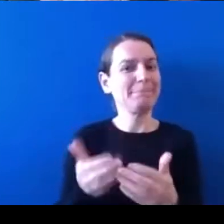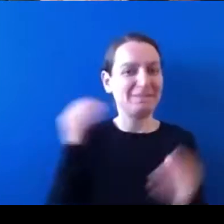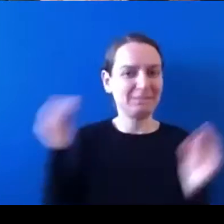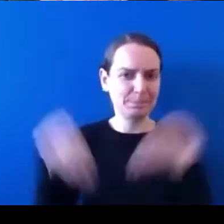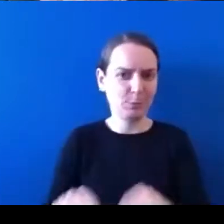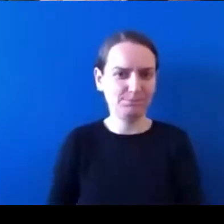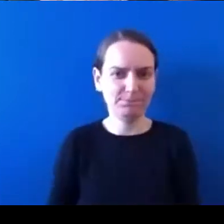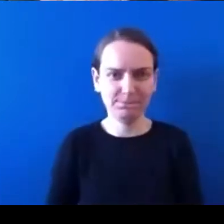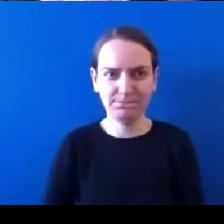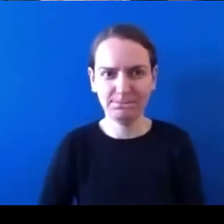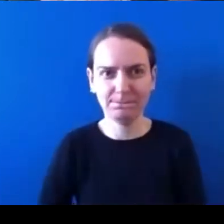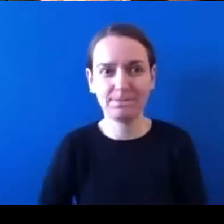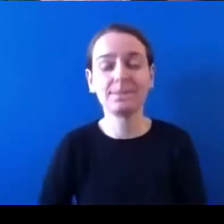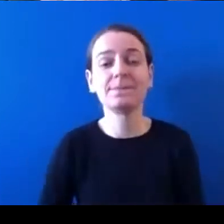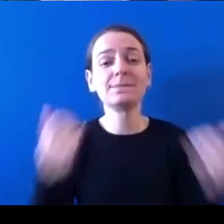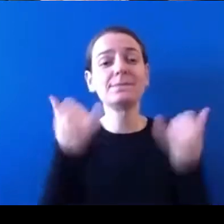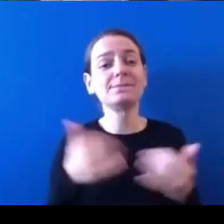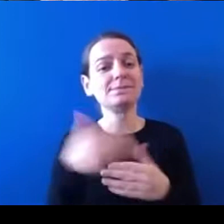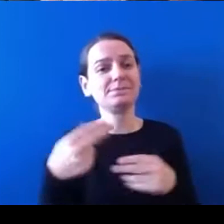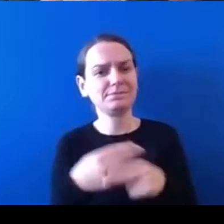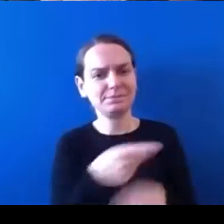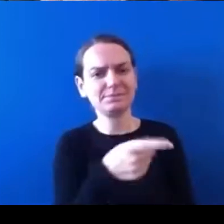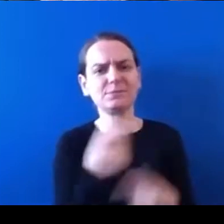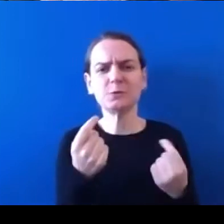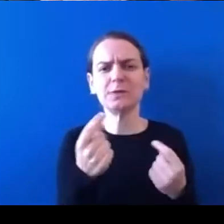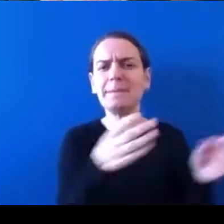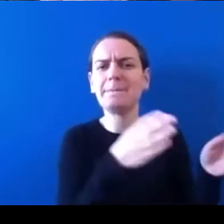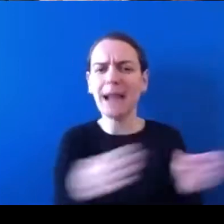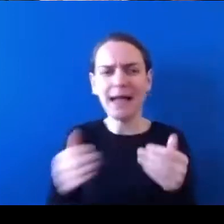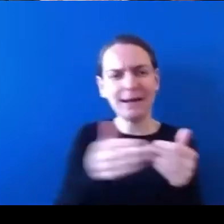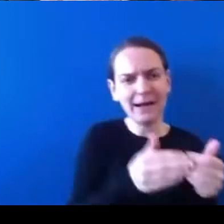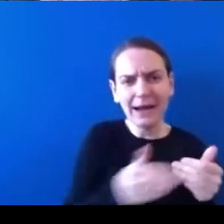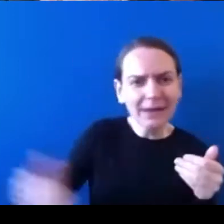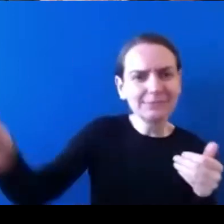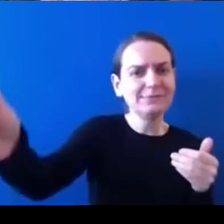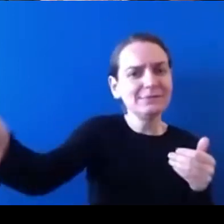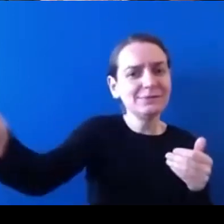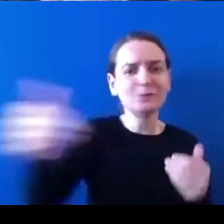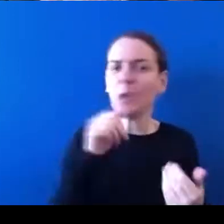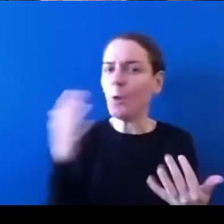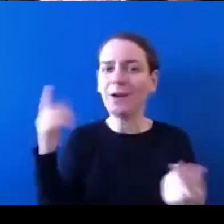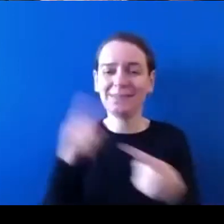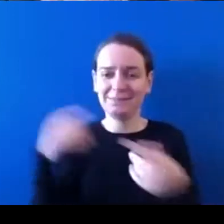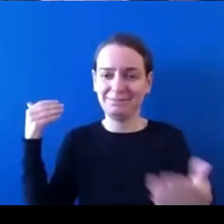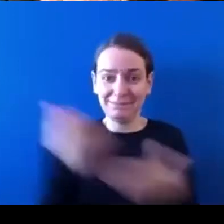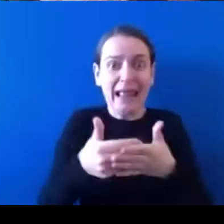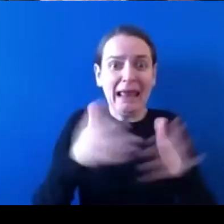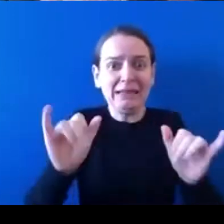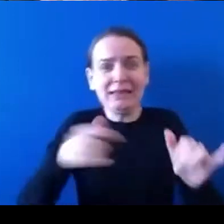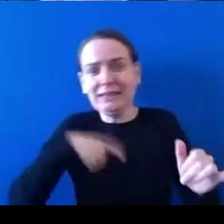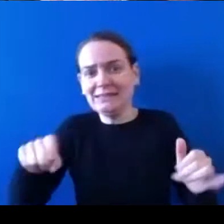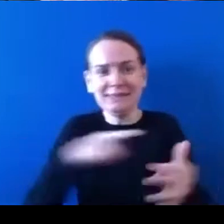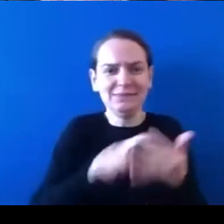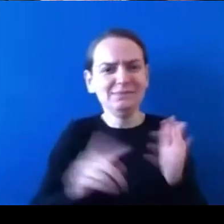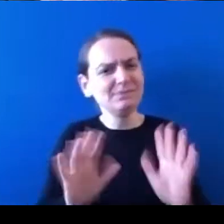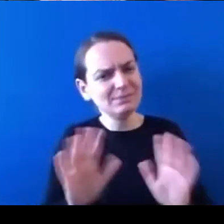know where to seek and resolve issues. You need to communicate with professors, disability